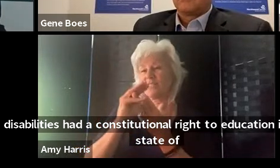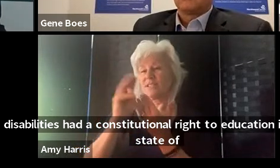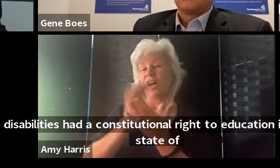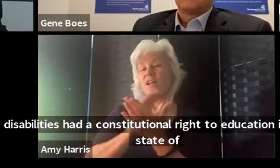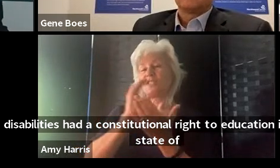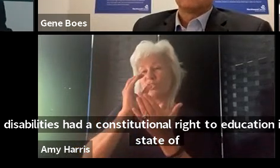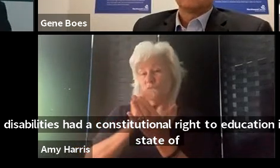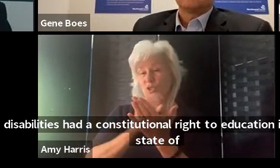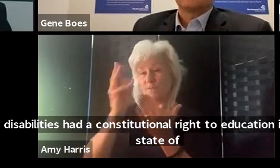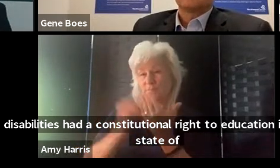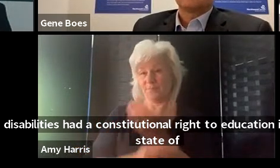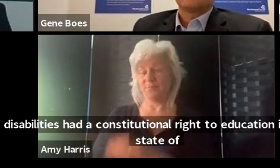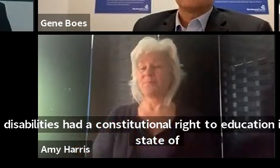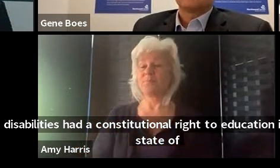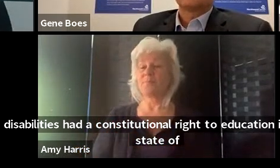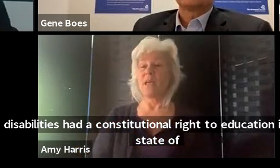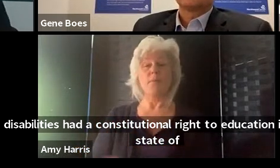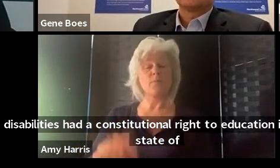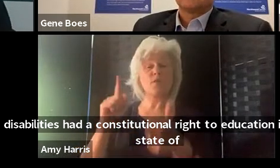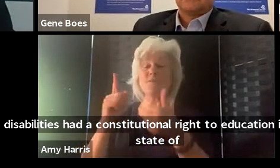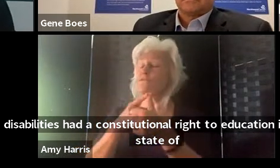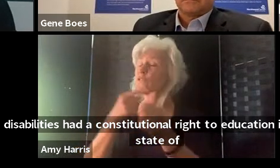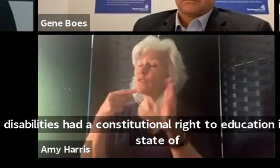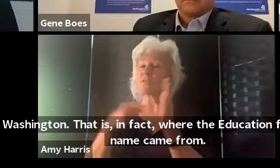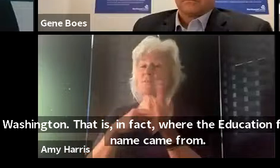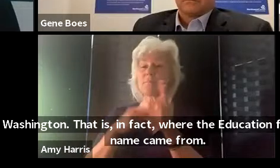United States requiring that